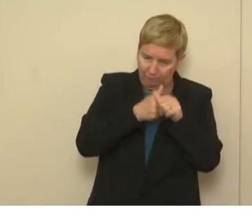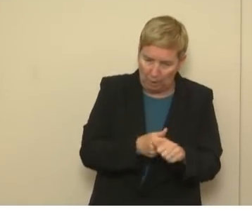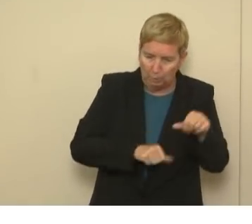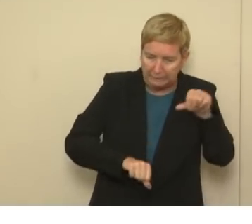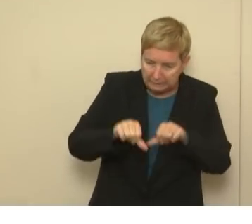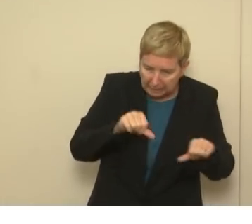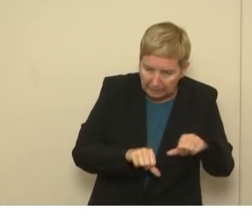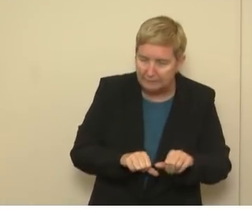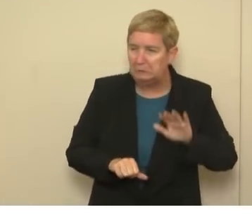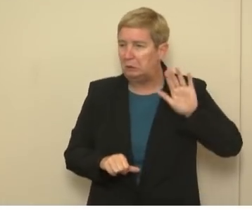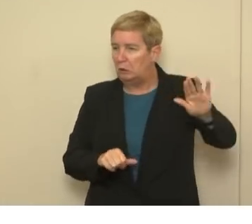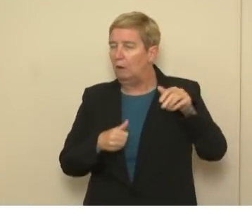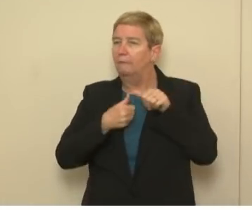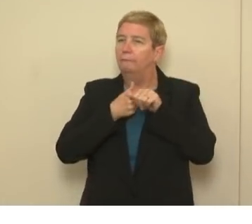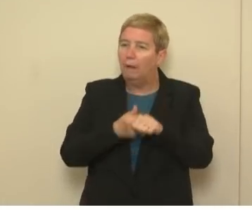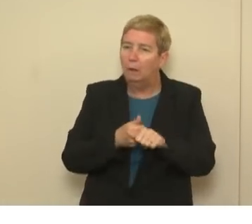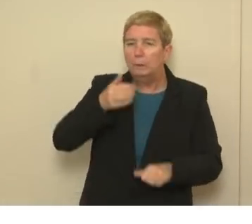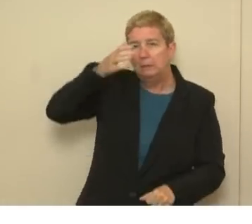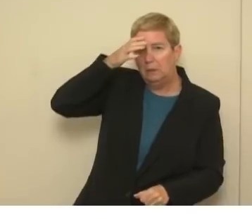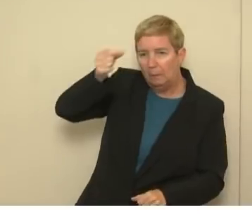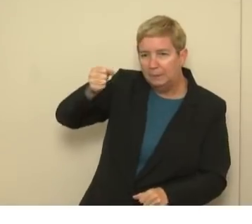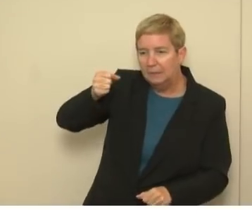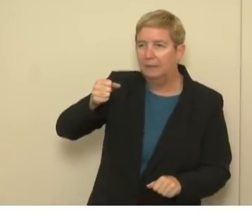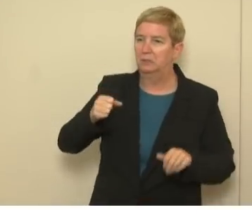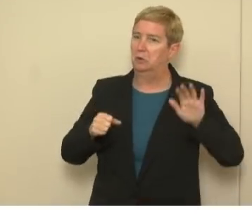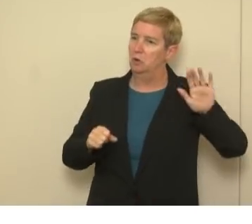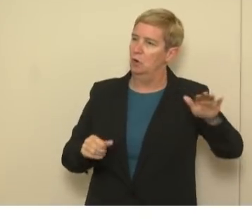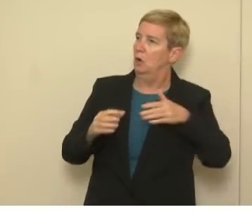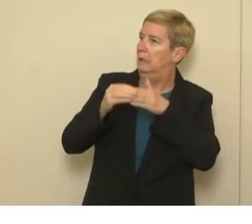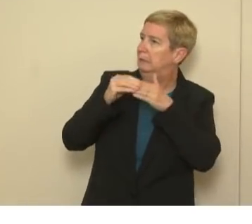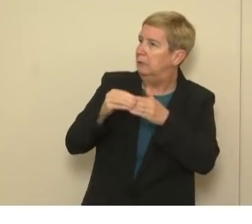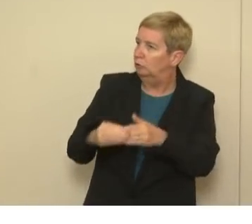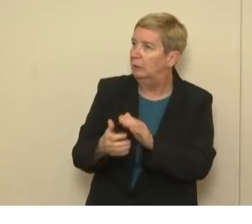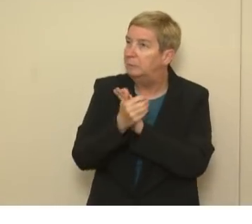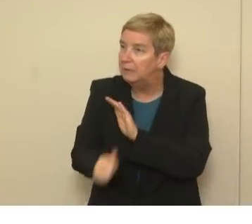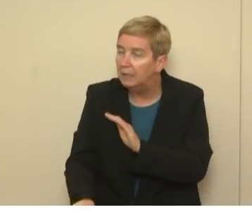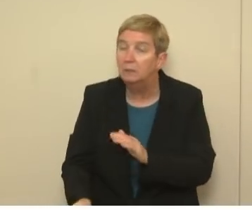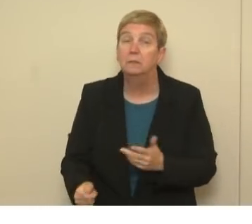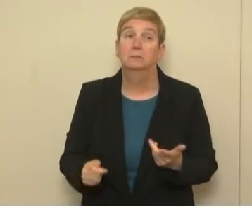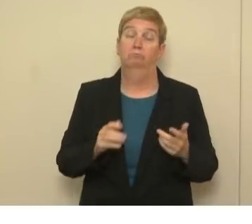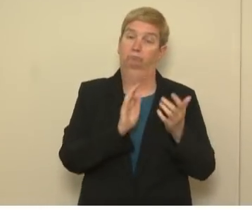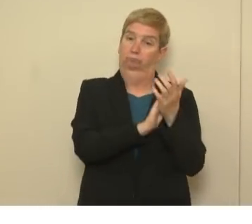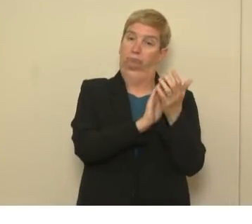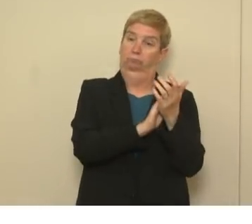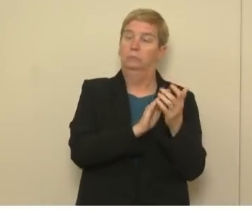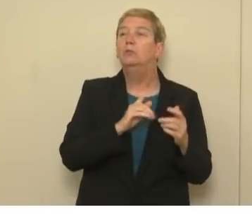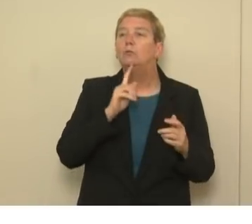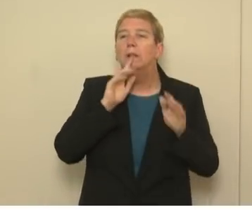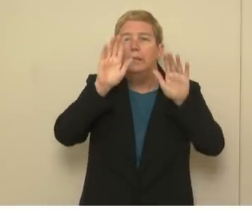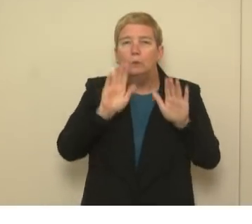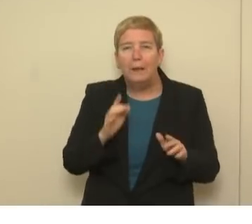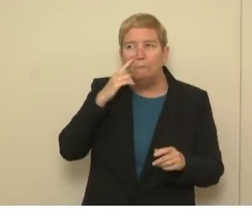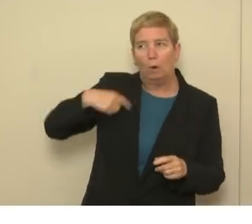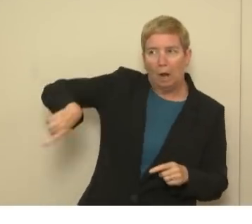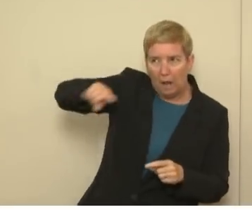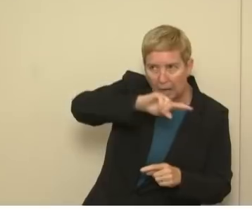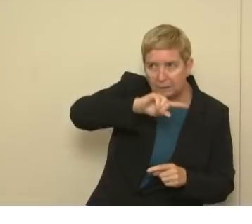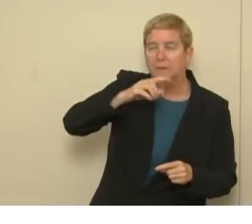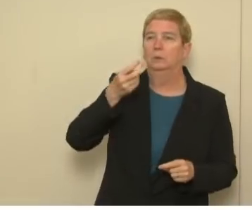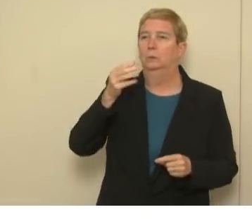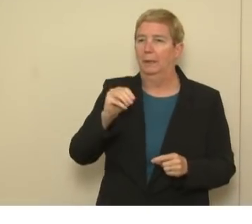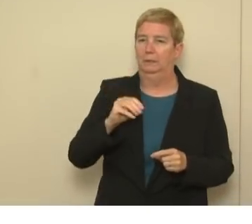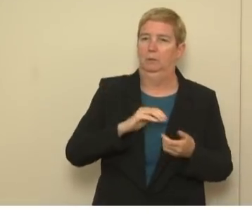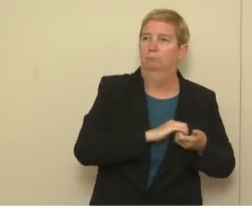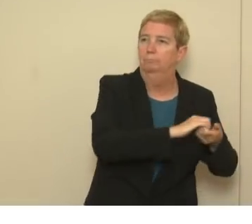and the leadership that she's exhibited. And it's really great for all of us to partner with all of you in New Mexico to be part of a